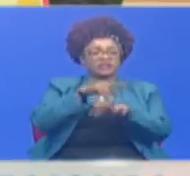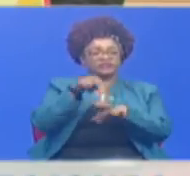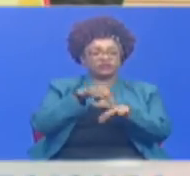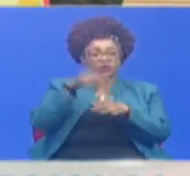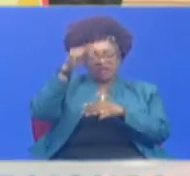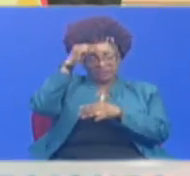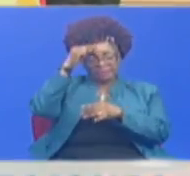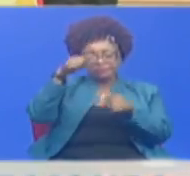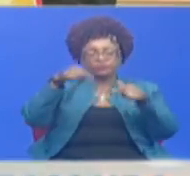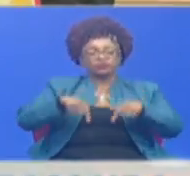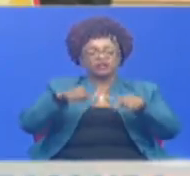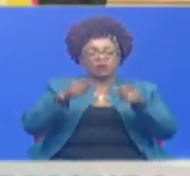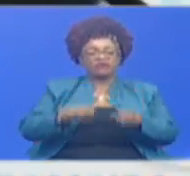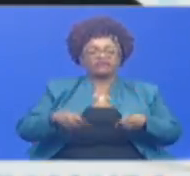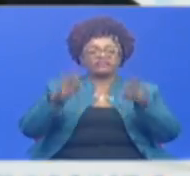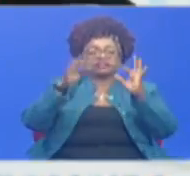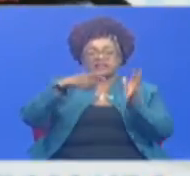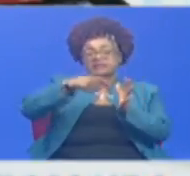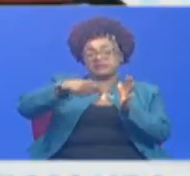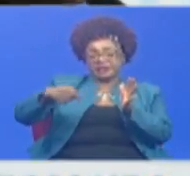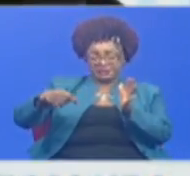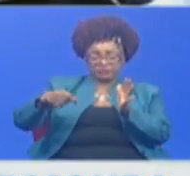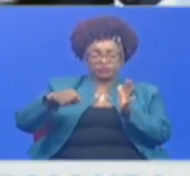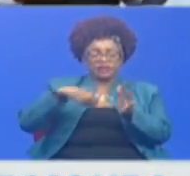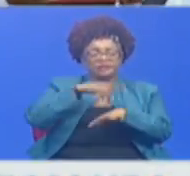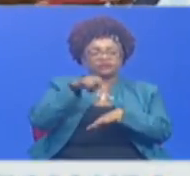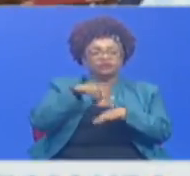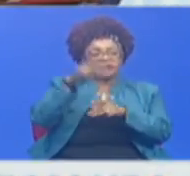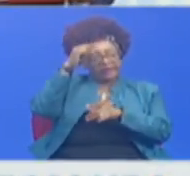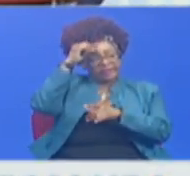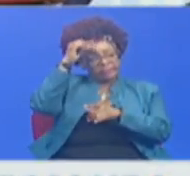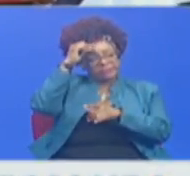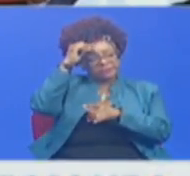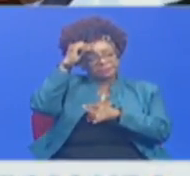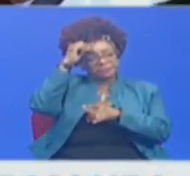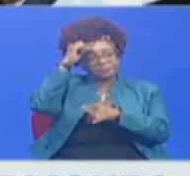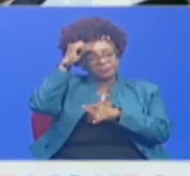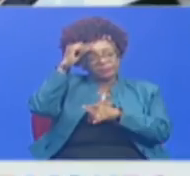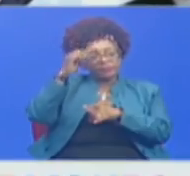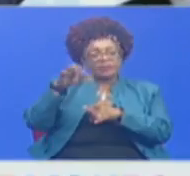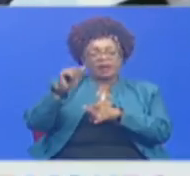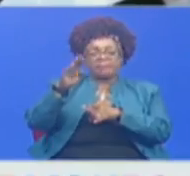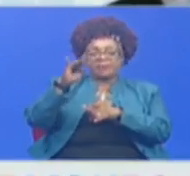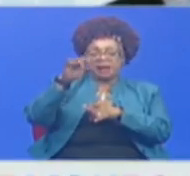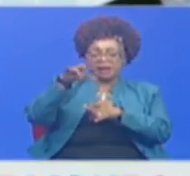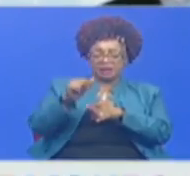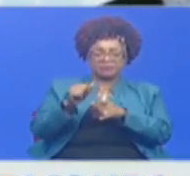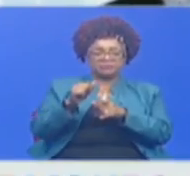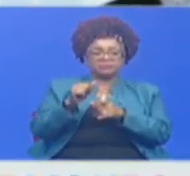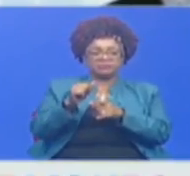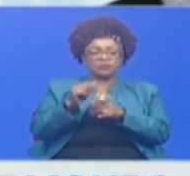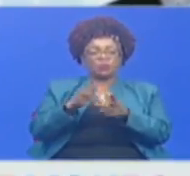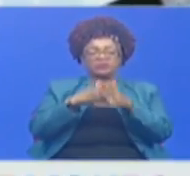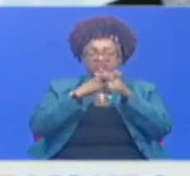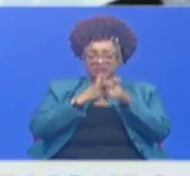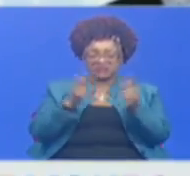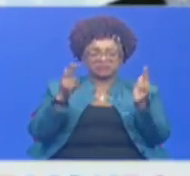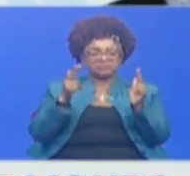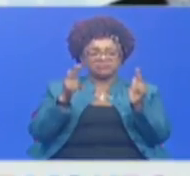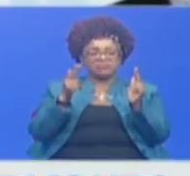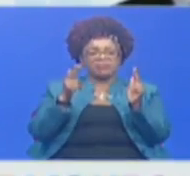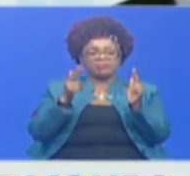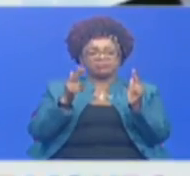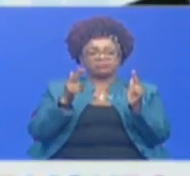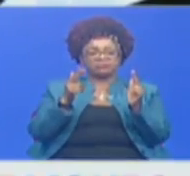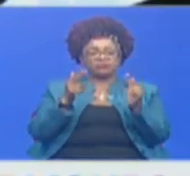he officially signed them over to the national government. Major General Abdallah Mohammed will effective immediately begin to